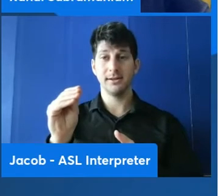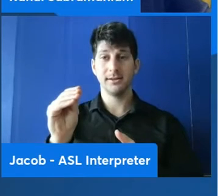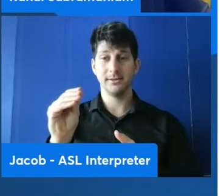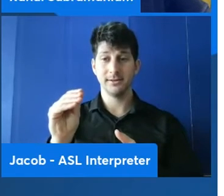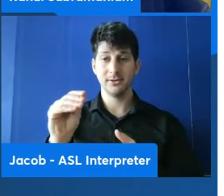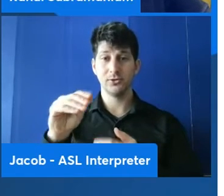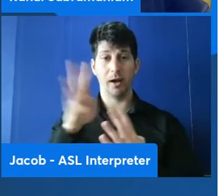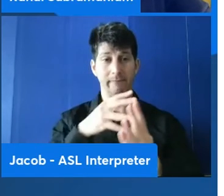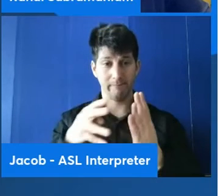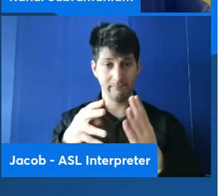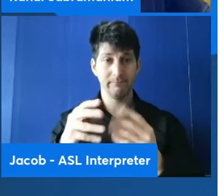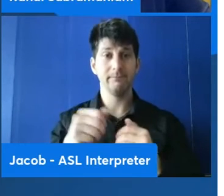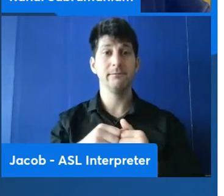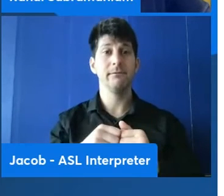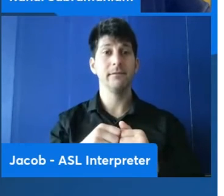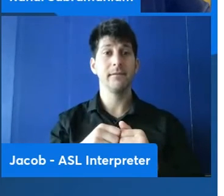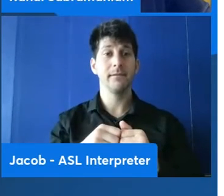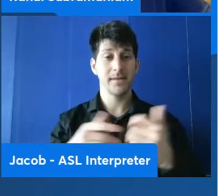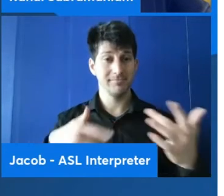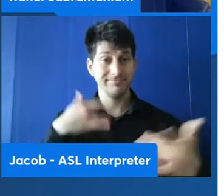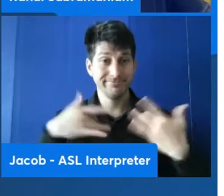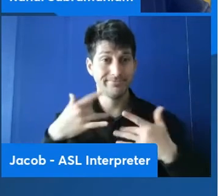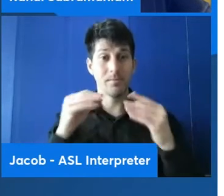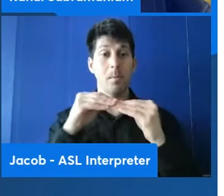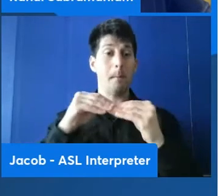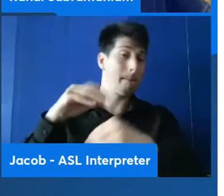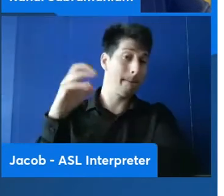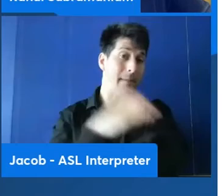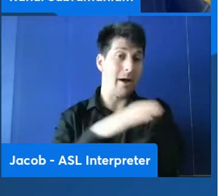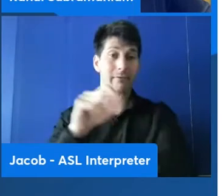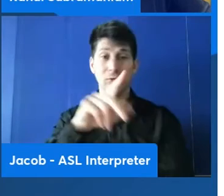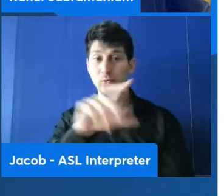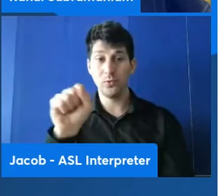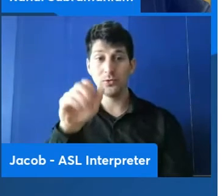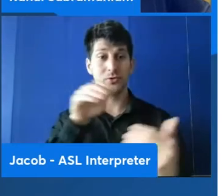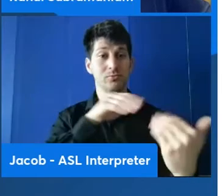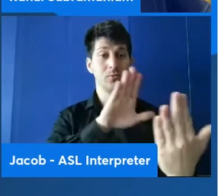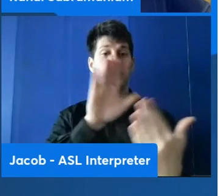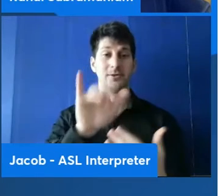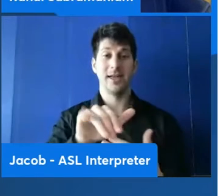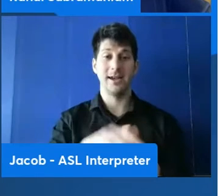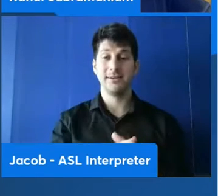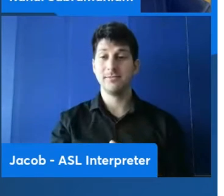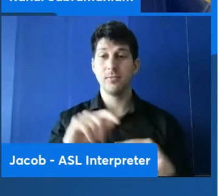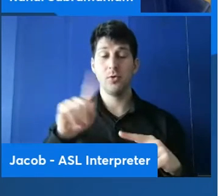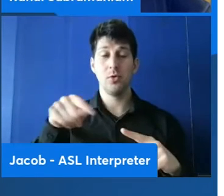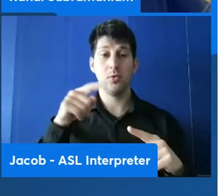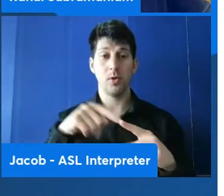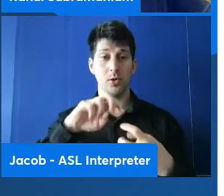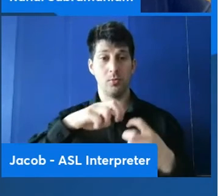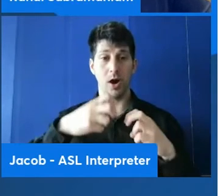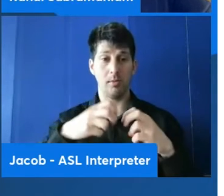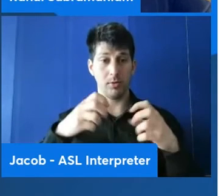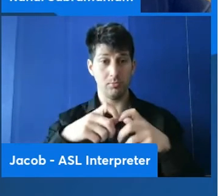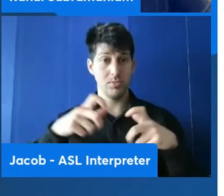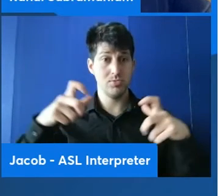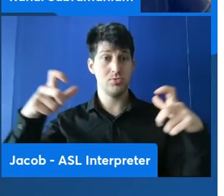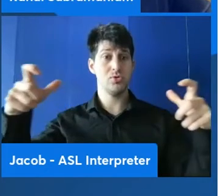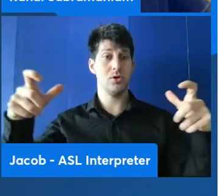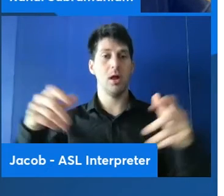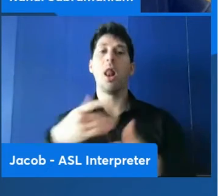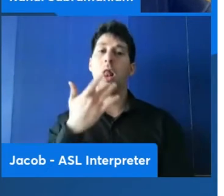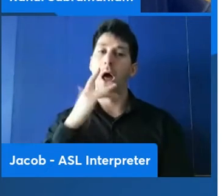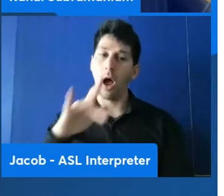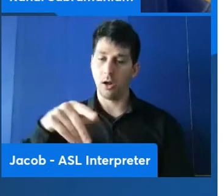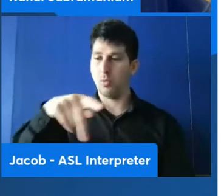it's exciting that we have more and more powerful tools to tackle this. As you know, as the problem gets bigger, luckily our tools are